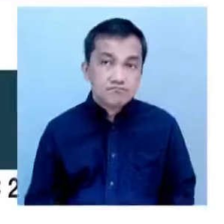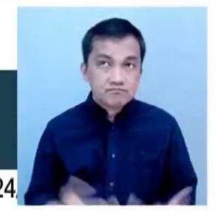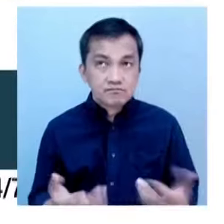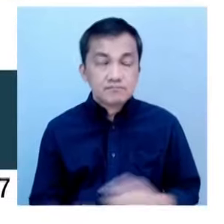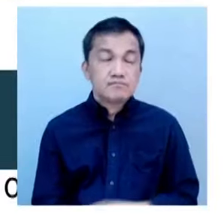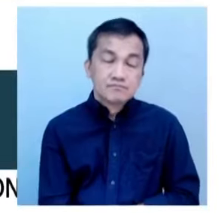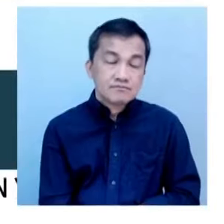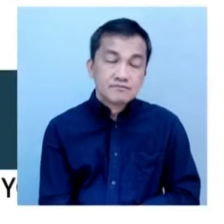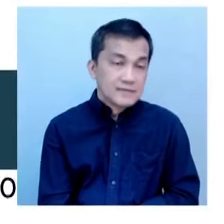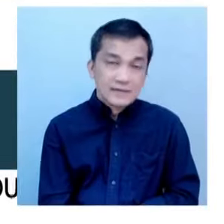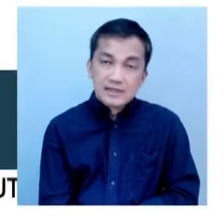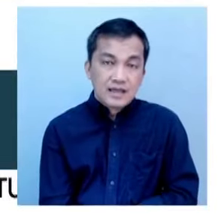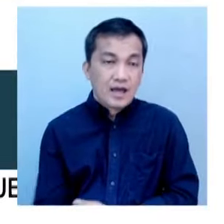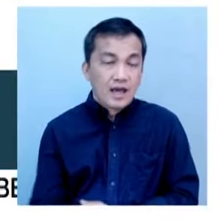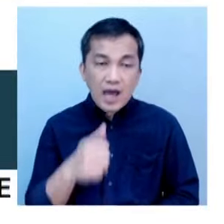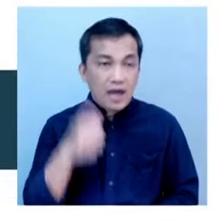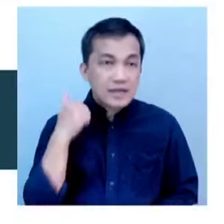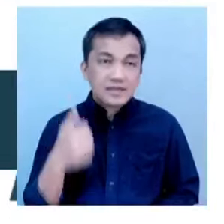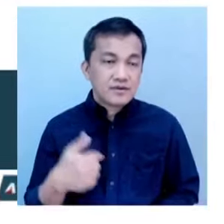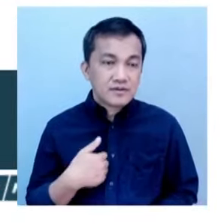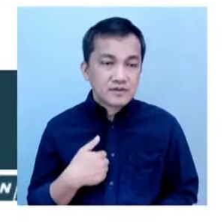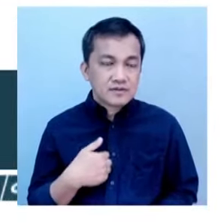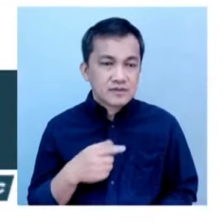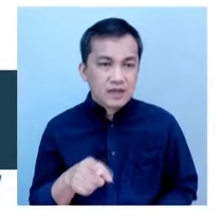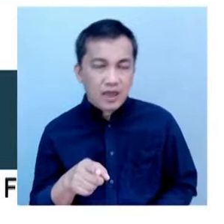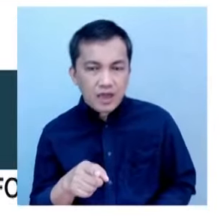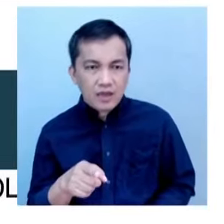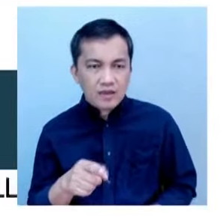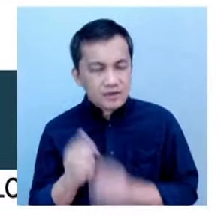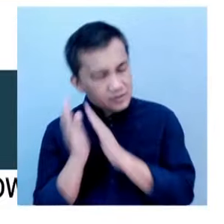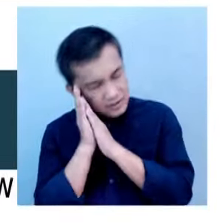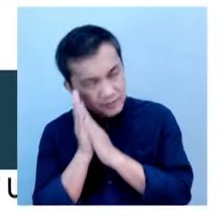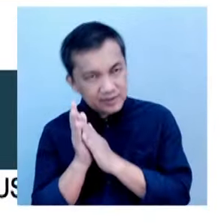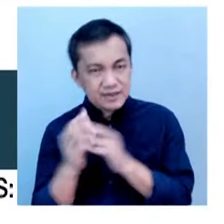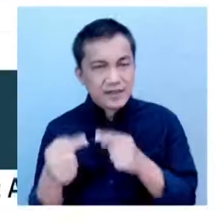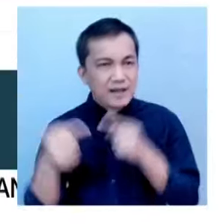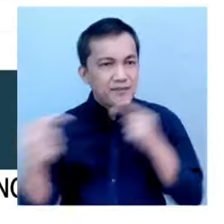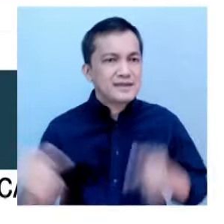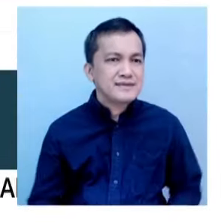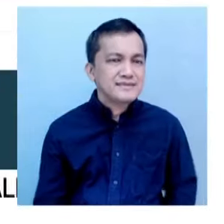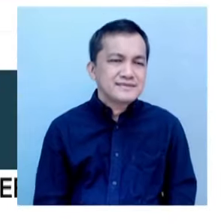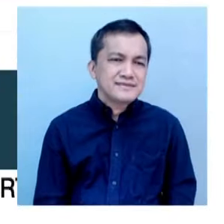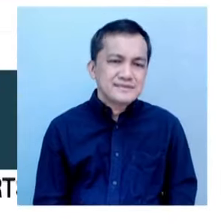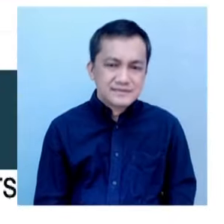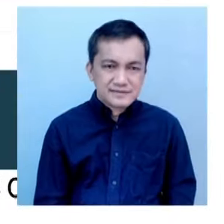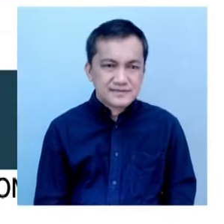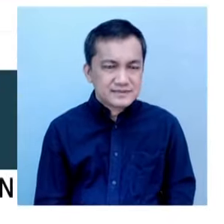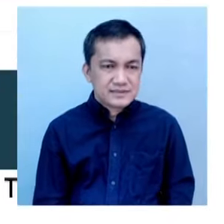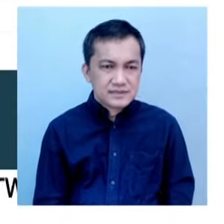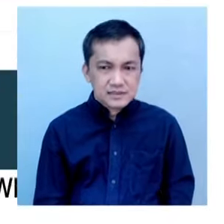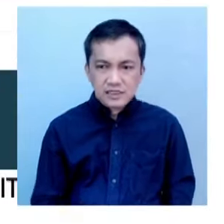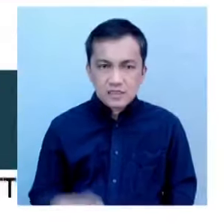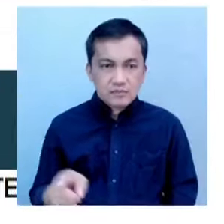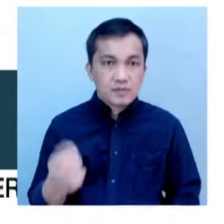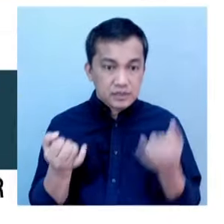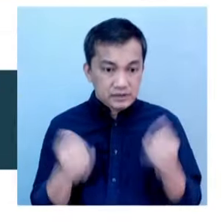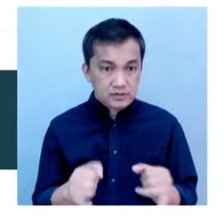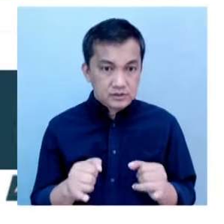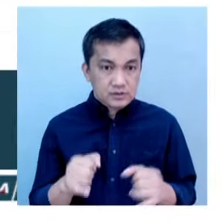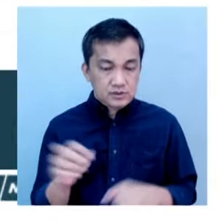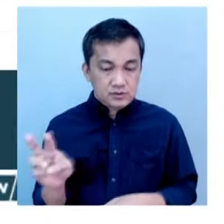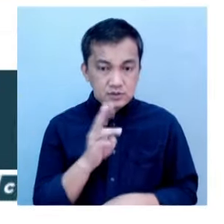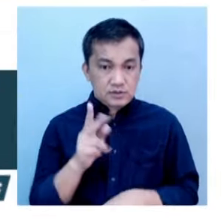I wouldn't want to be sleeping with the enemy, so to speak. No, while we're having this tricky issue in the West